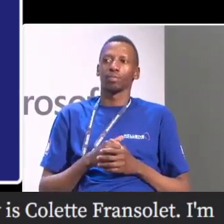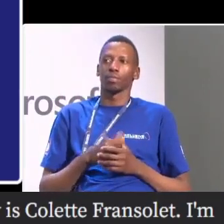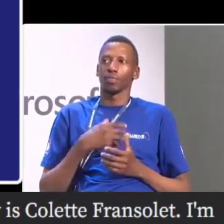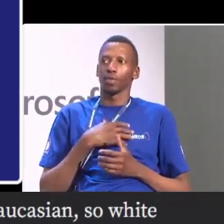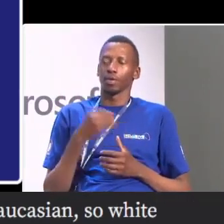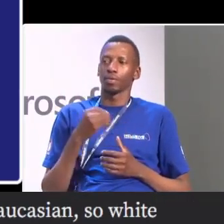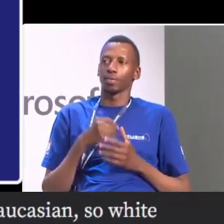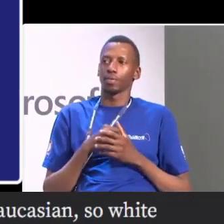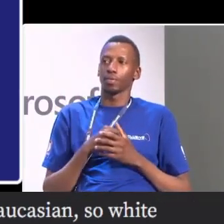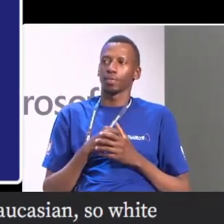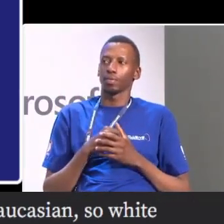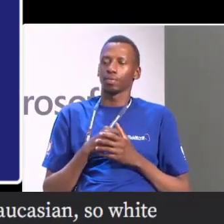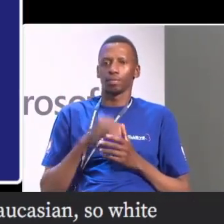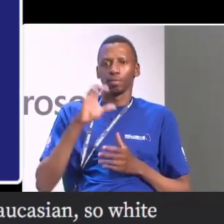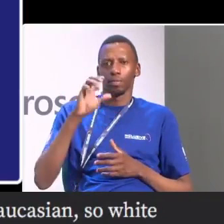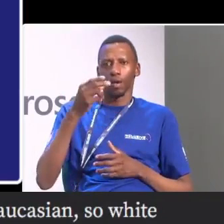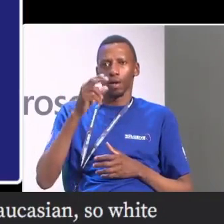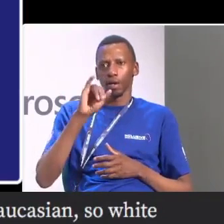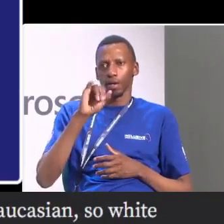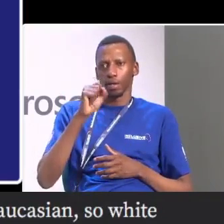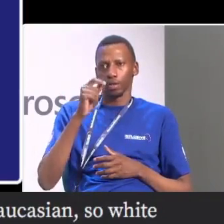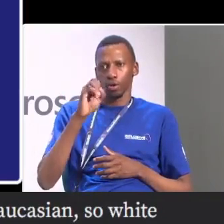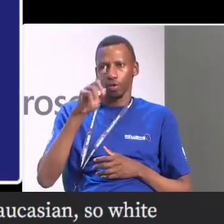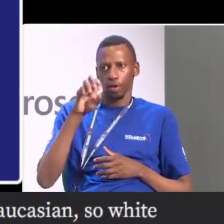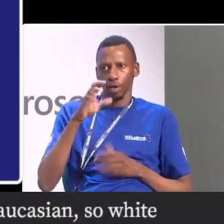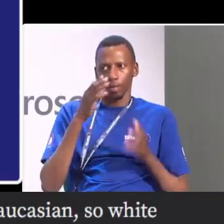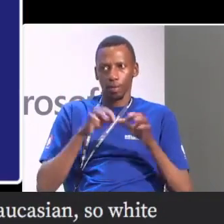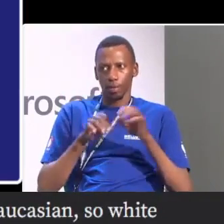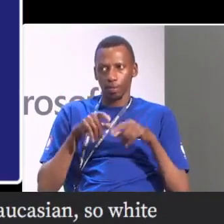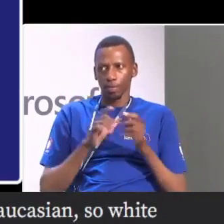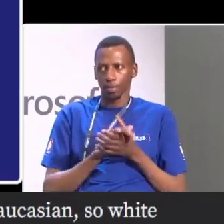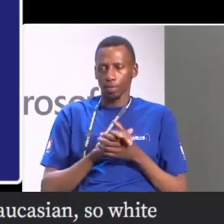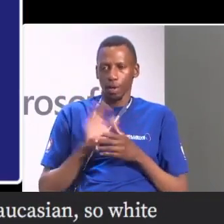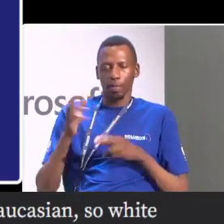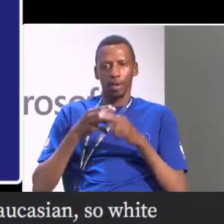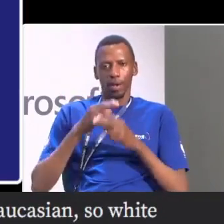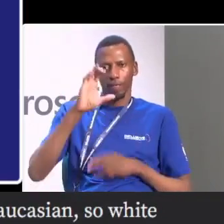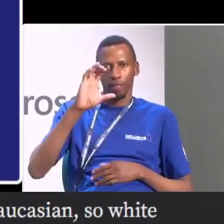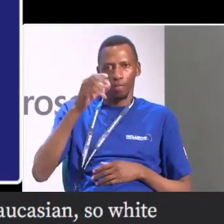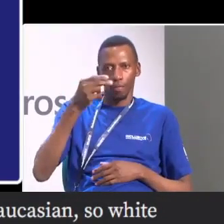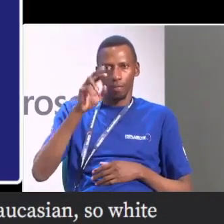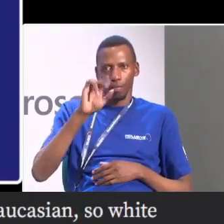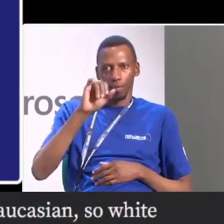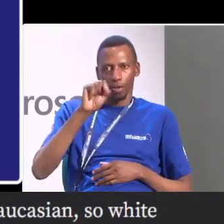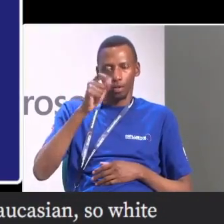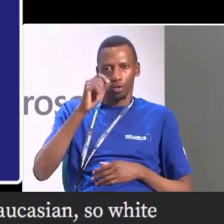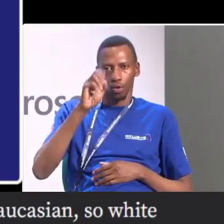And Christopher, do you maybe want to just give a description of yourself? Yeah, my name is Christopher Lee. I'm a white male